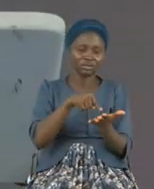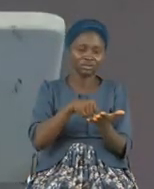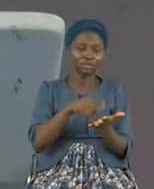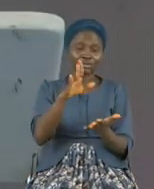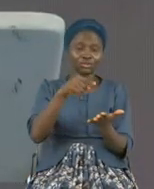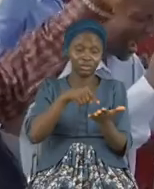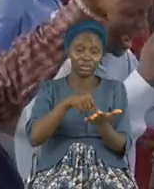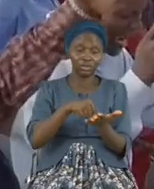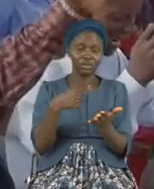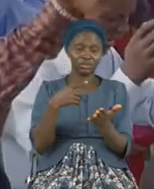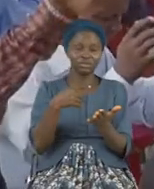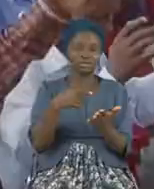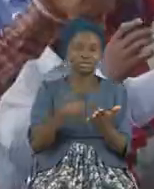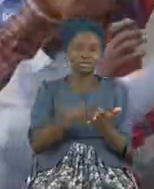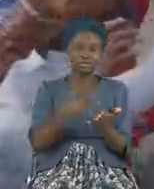name.